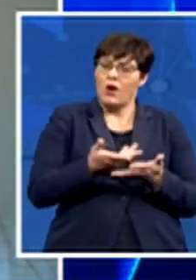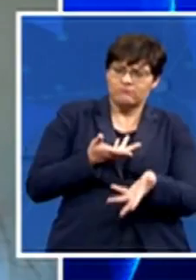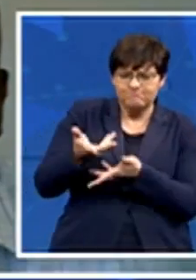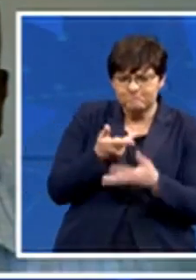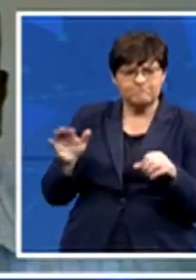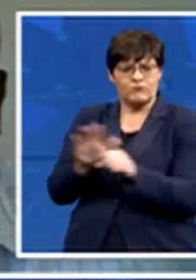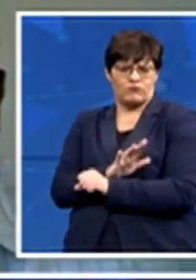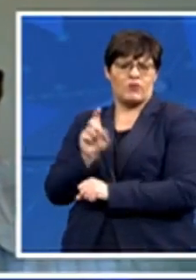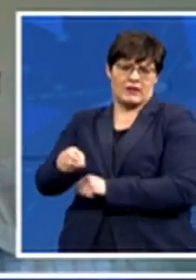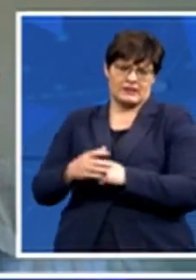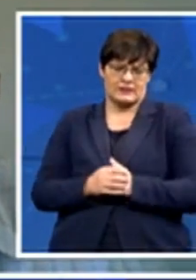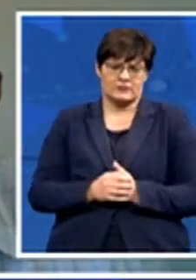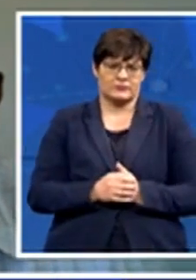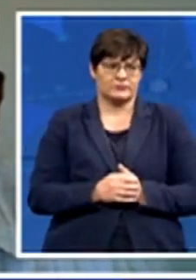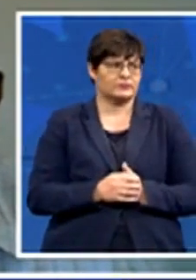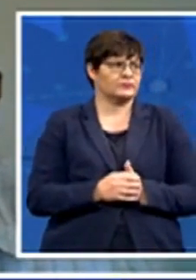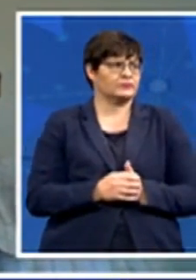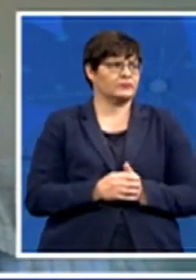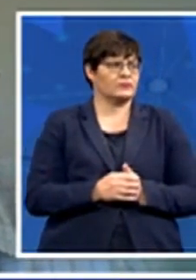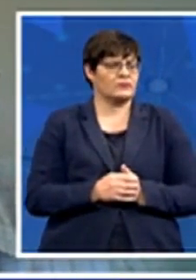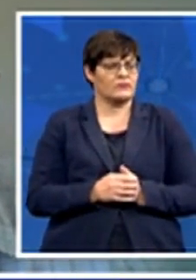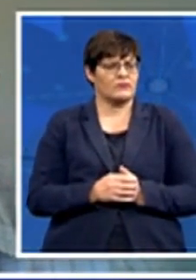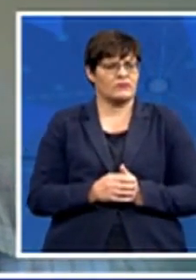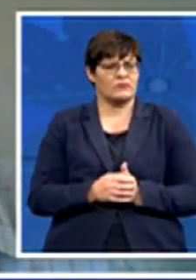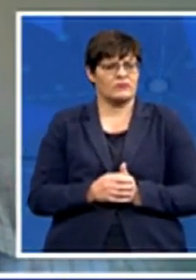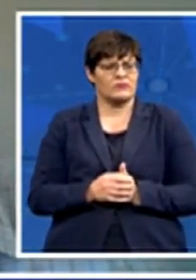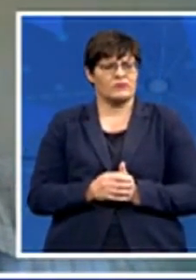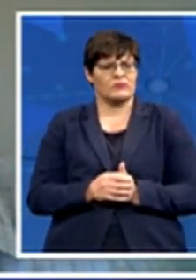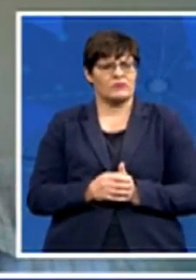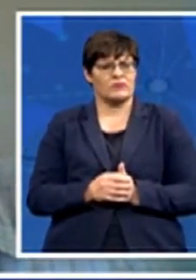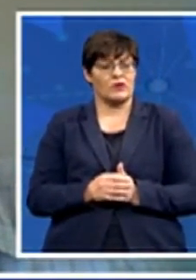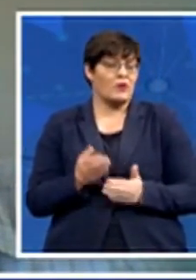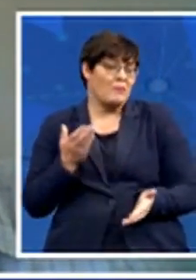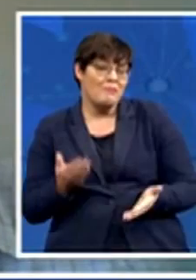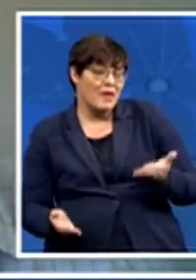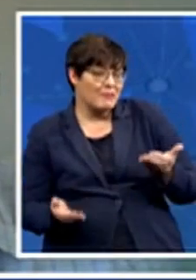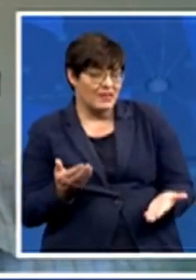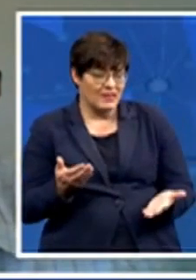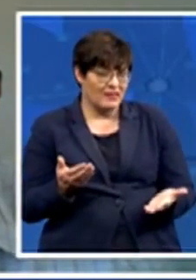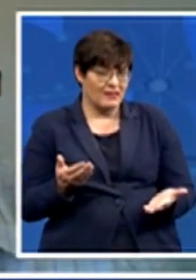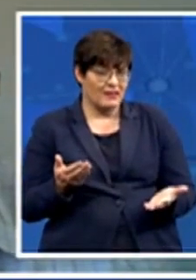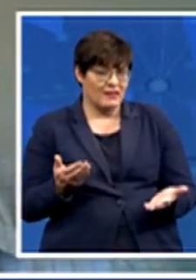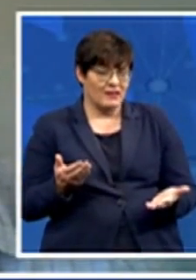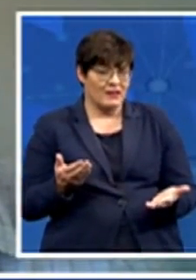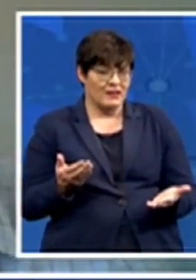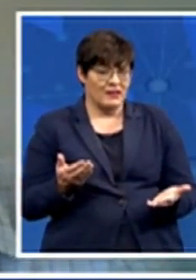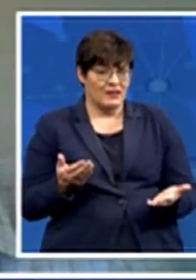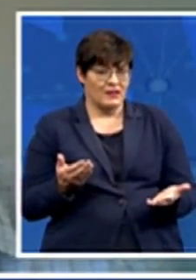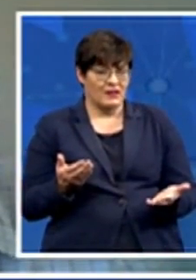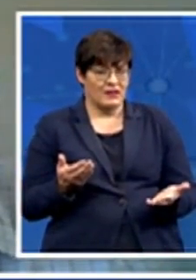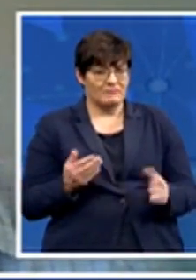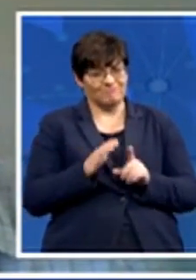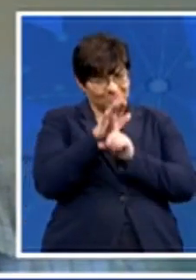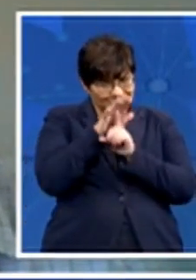Well, indications are pointing to the fact that we might be headed to, towards the mandatory vaccination route, and there are